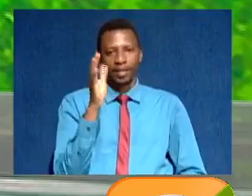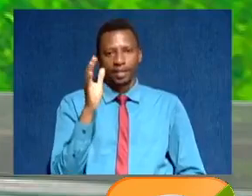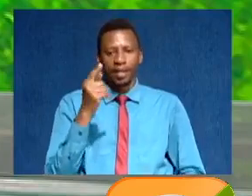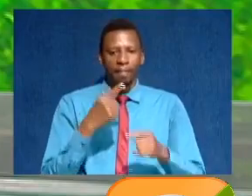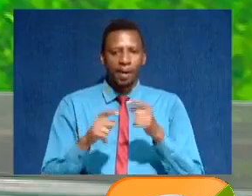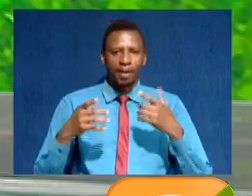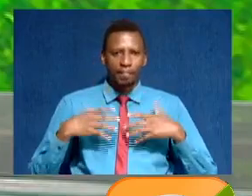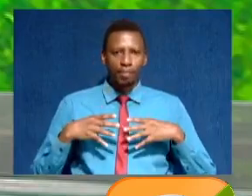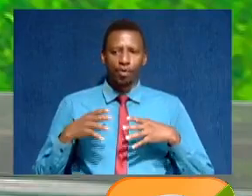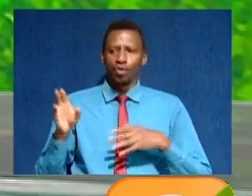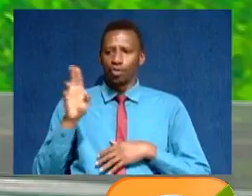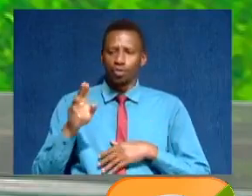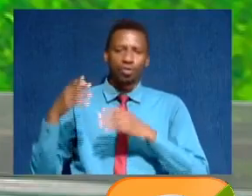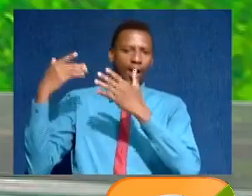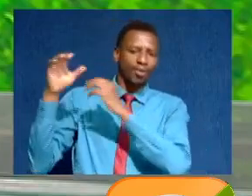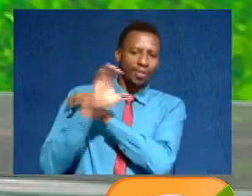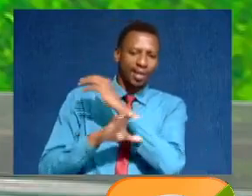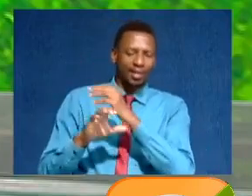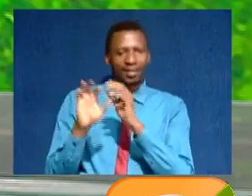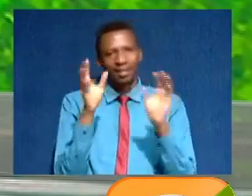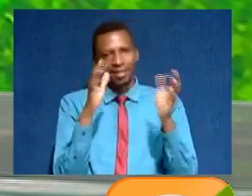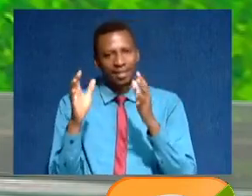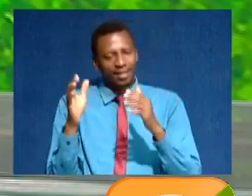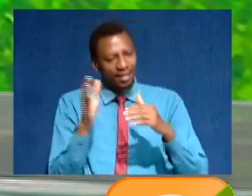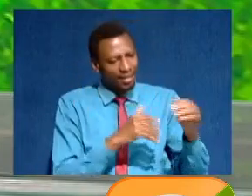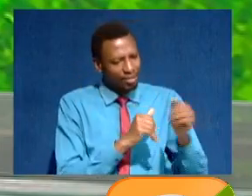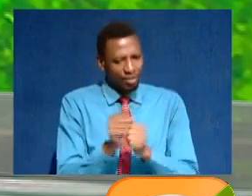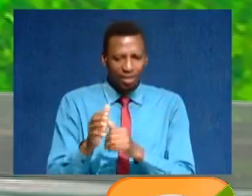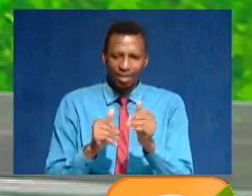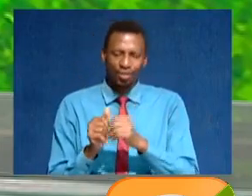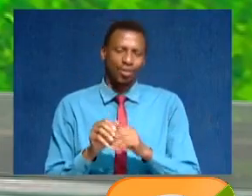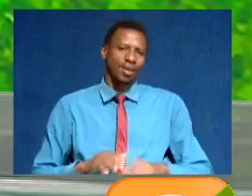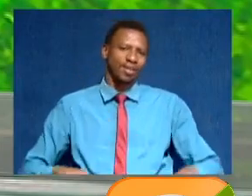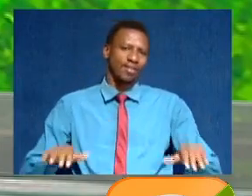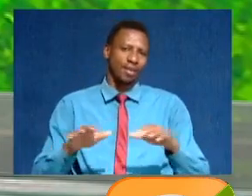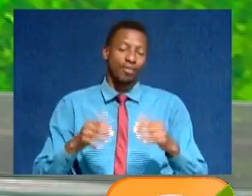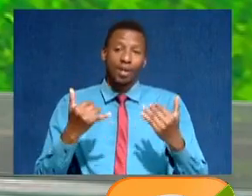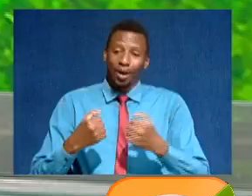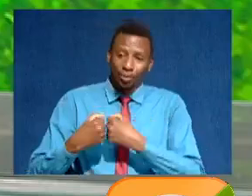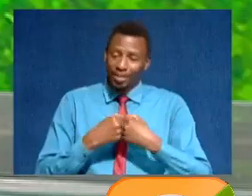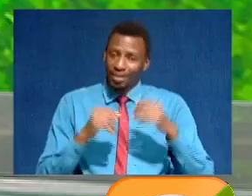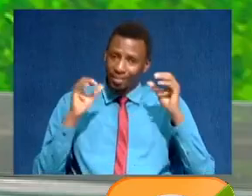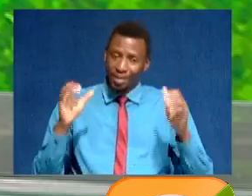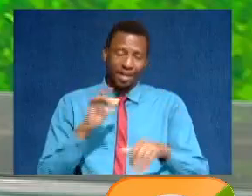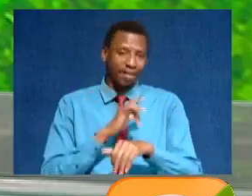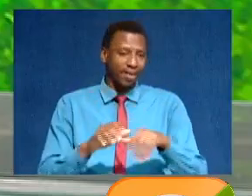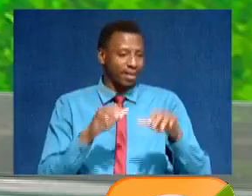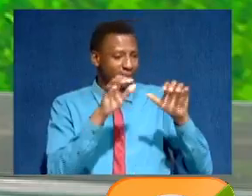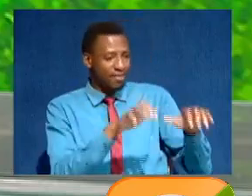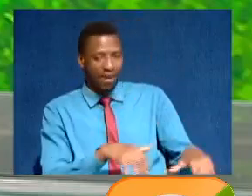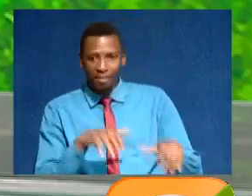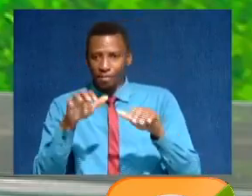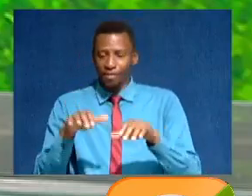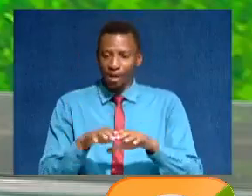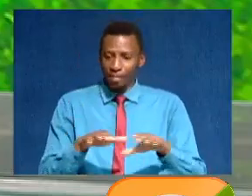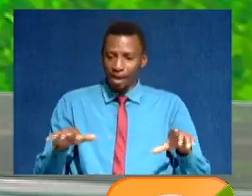has led to biodiversity destruction as an unintended consequence, ravaging farmlands as well as water towers. But